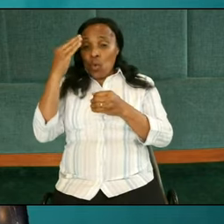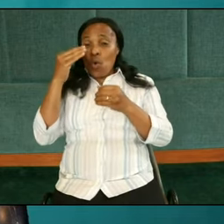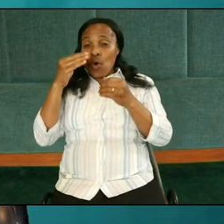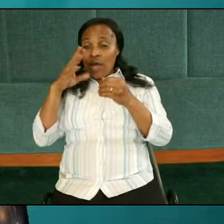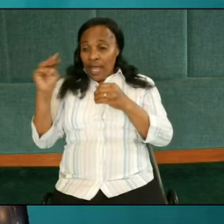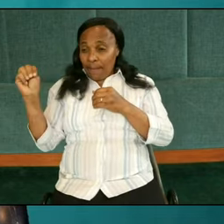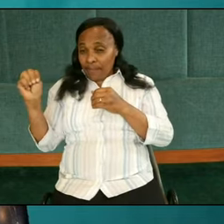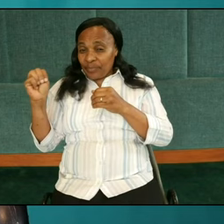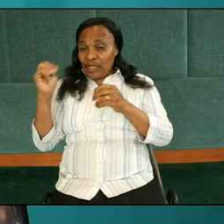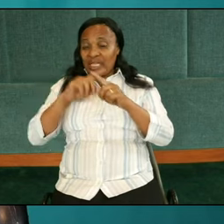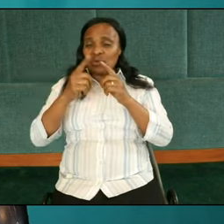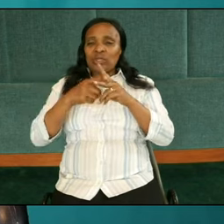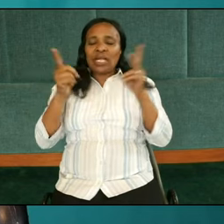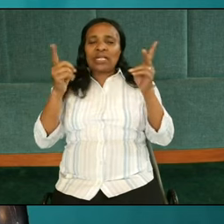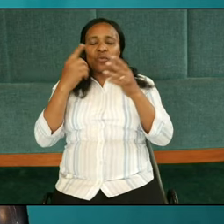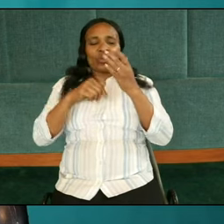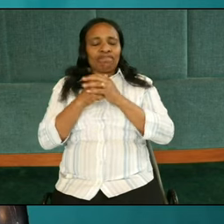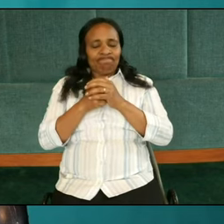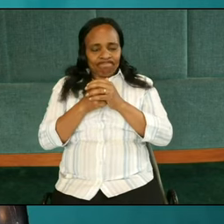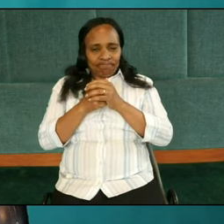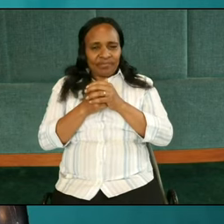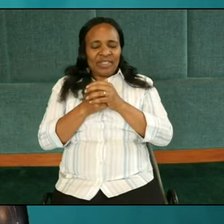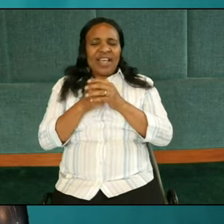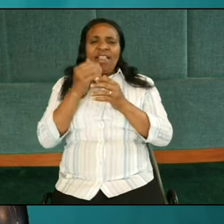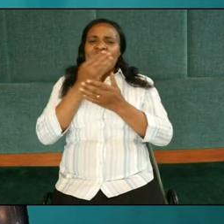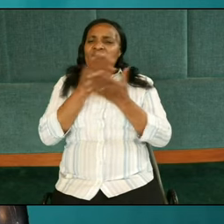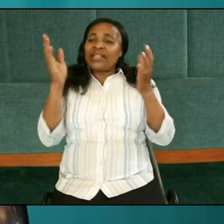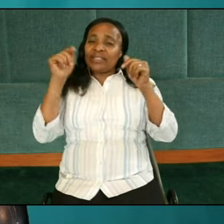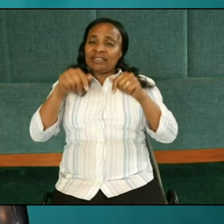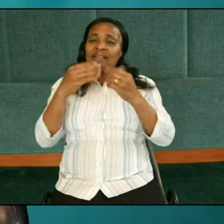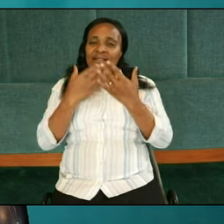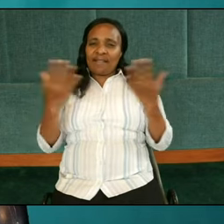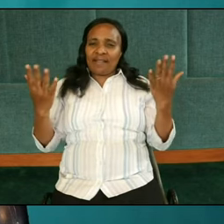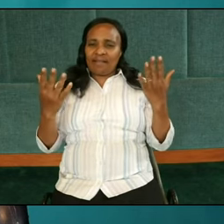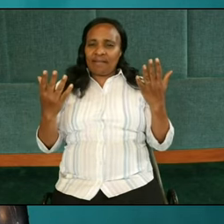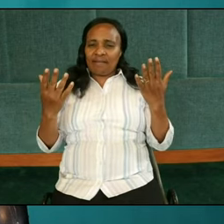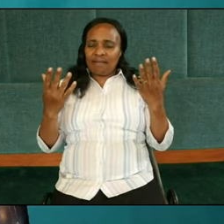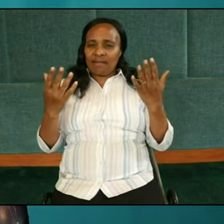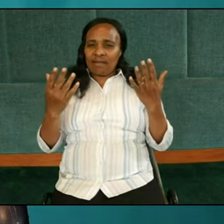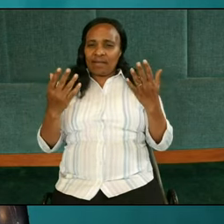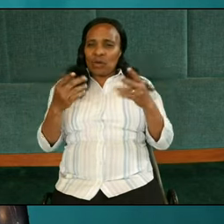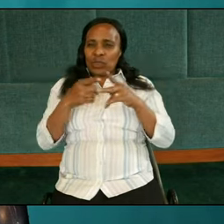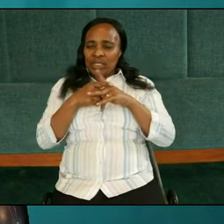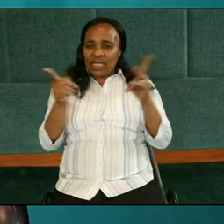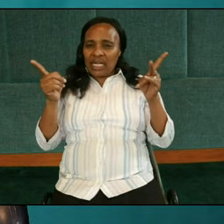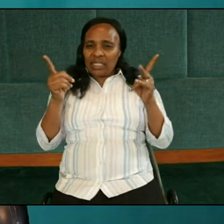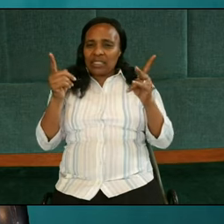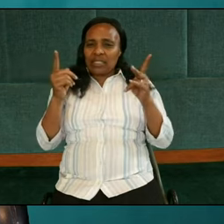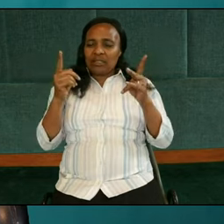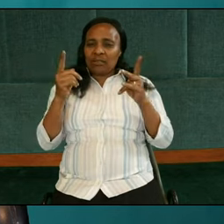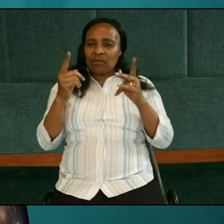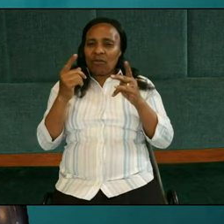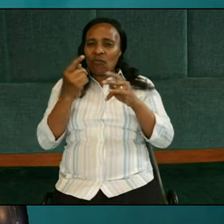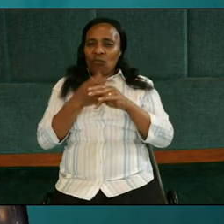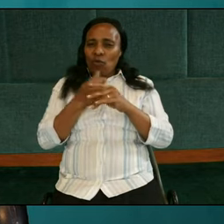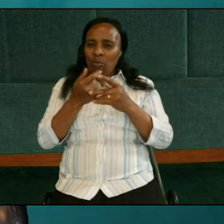with, you know, this thing for... There's this thing in math, they say that you start from the known to the unknown. Yeah. So the